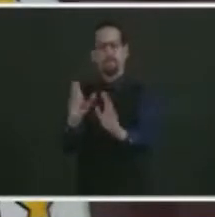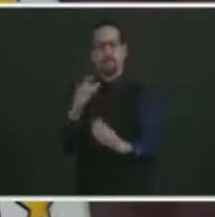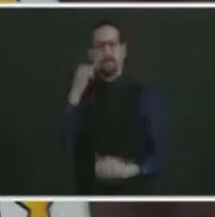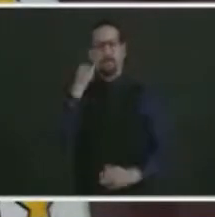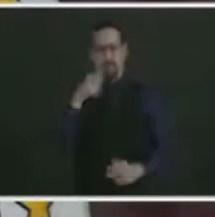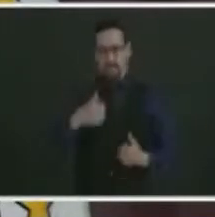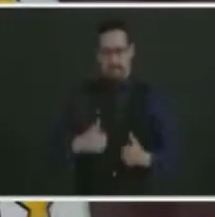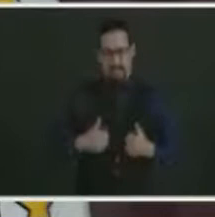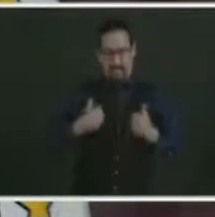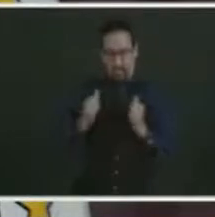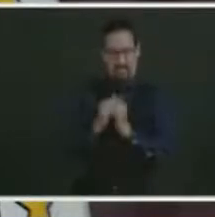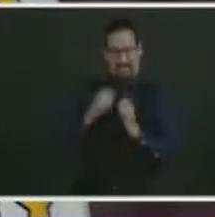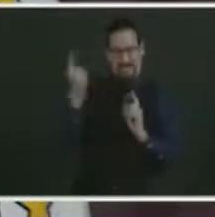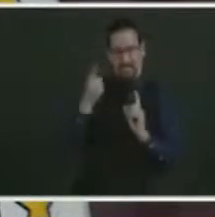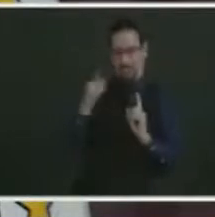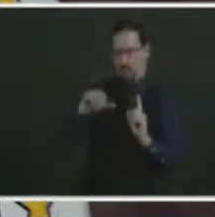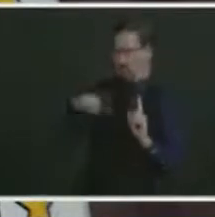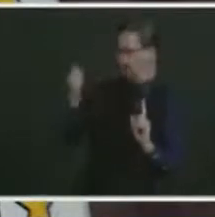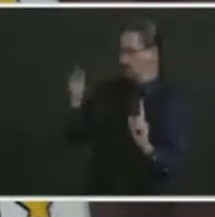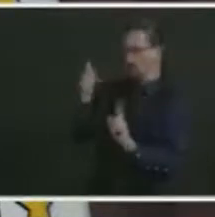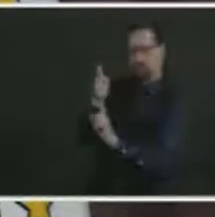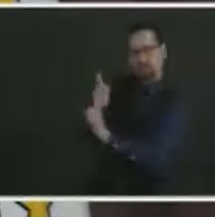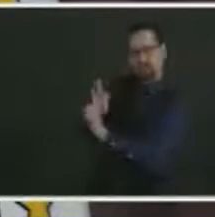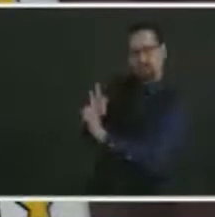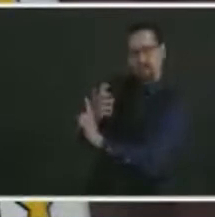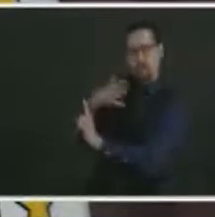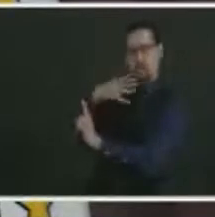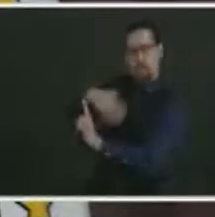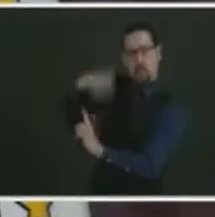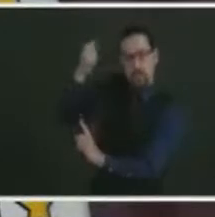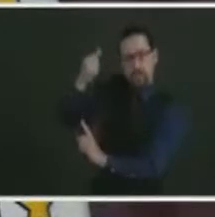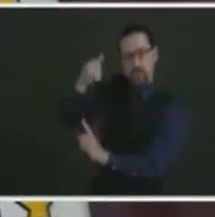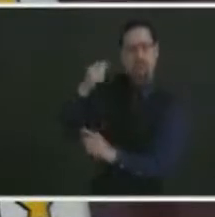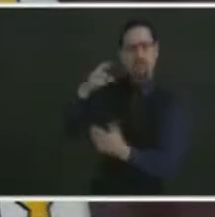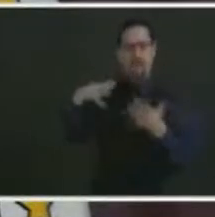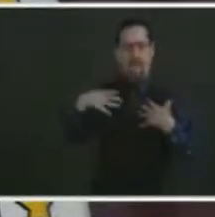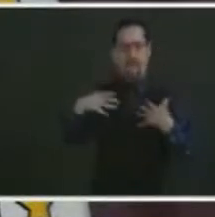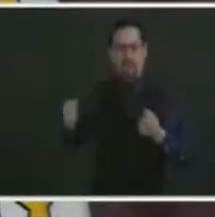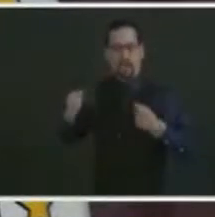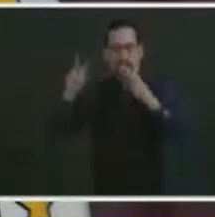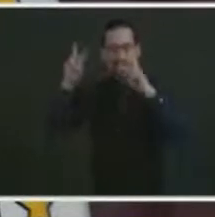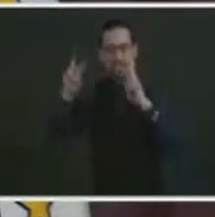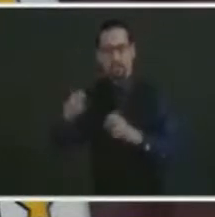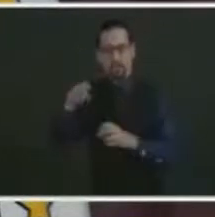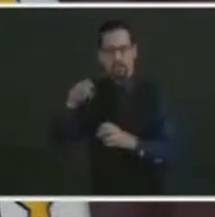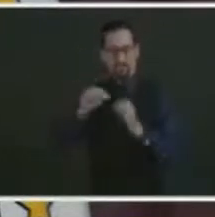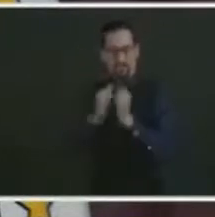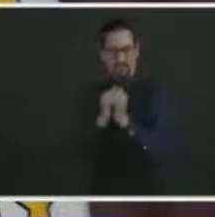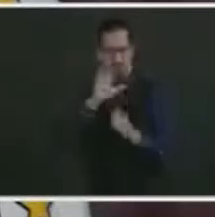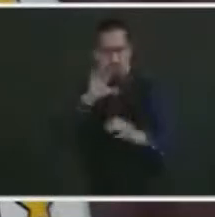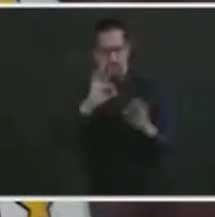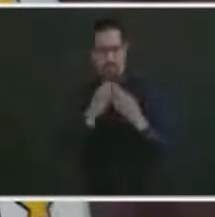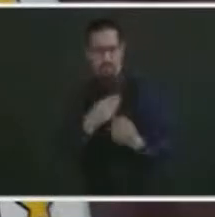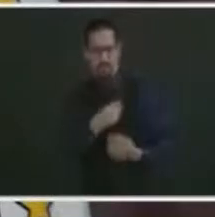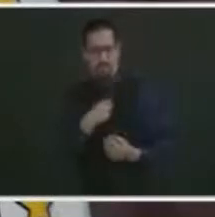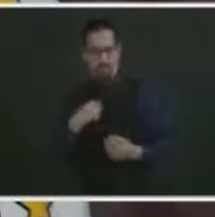someone who is older, who has an underlying health condition, who is sick, who